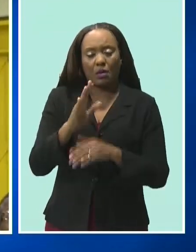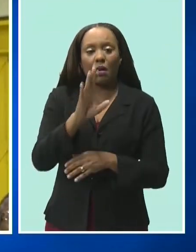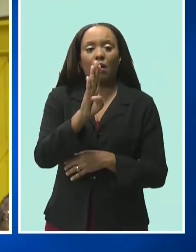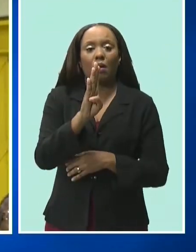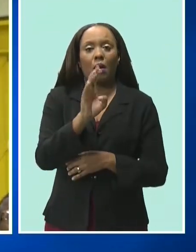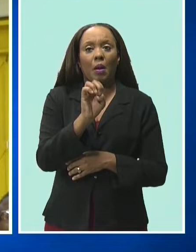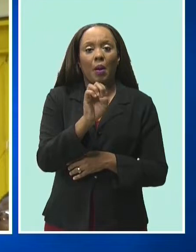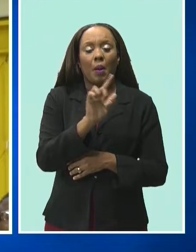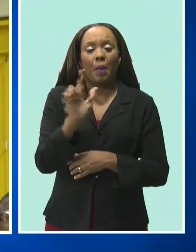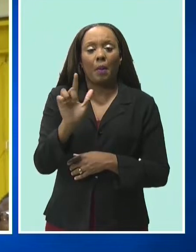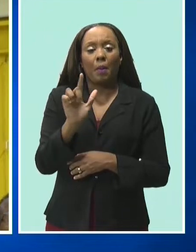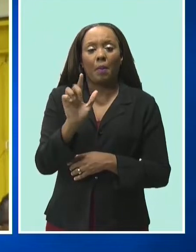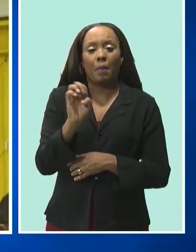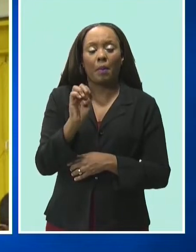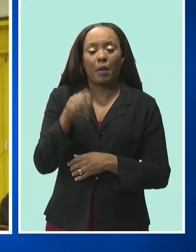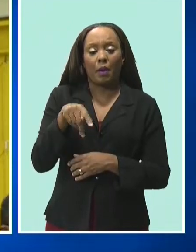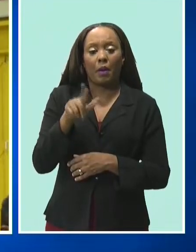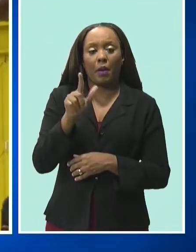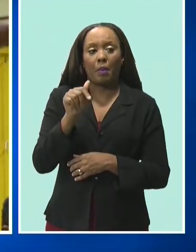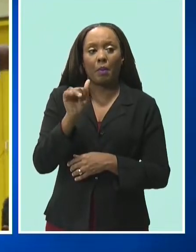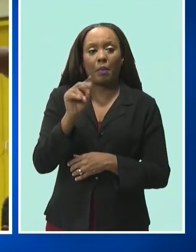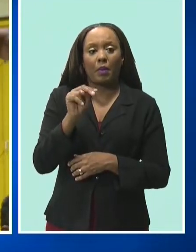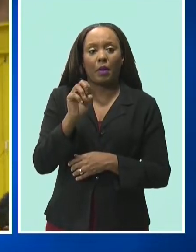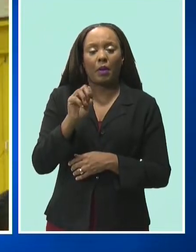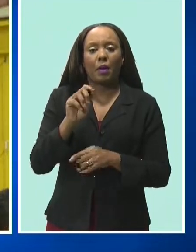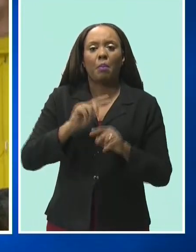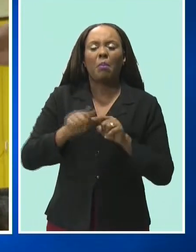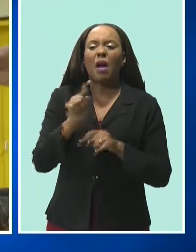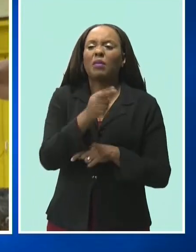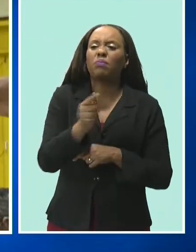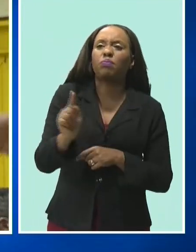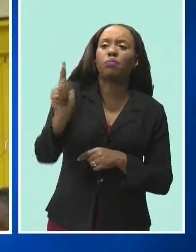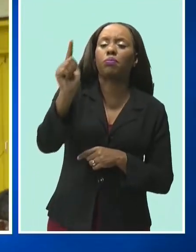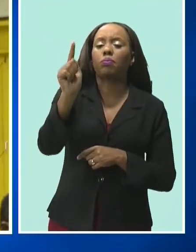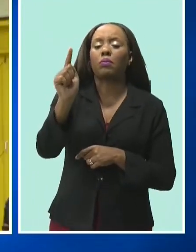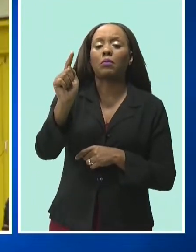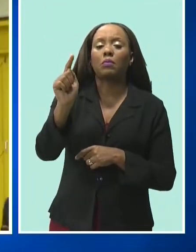then if you go up the hill, then there's Hillaby.